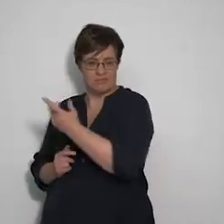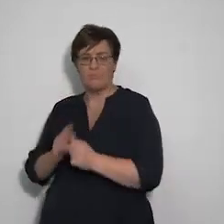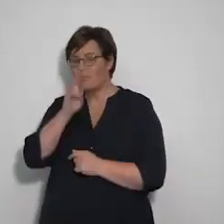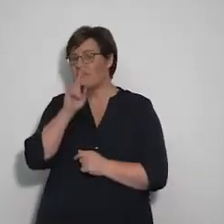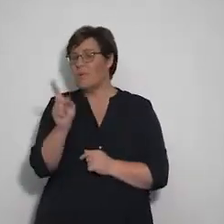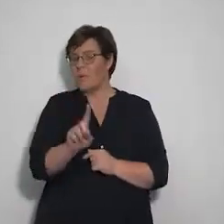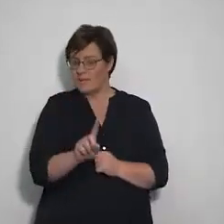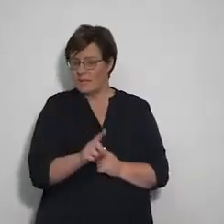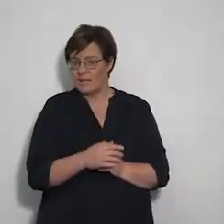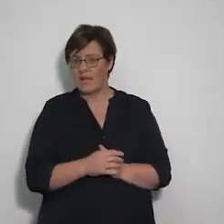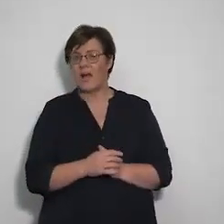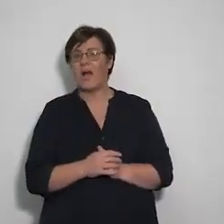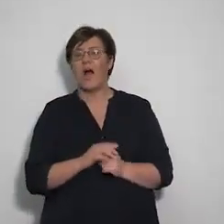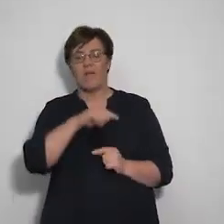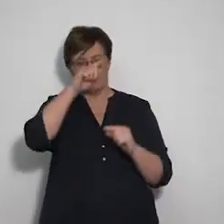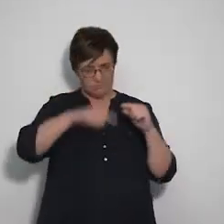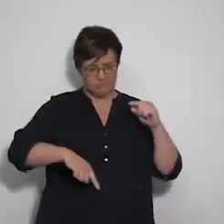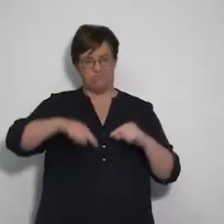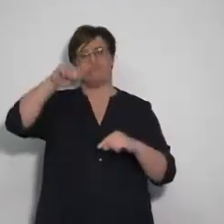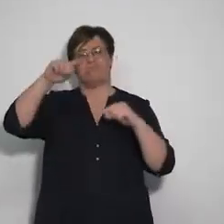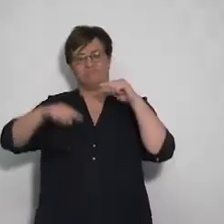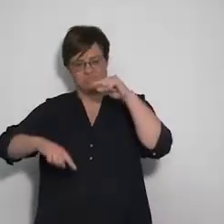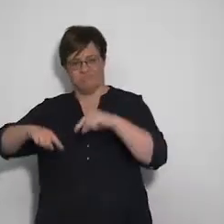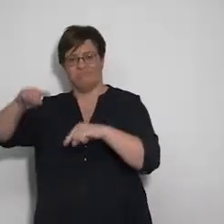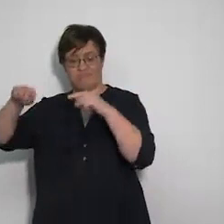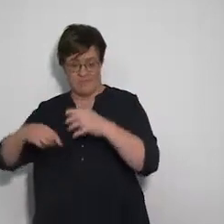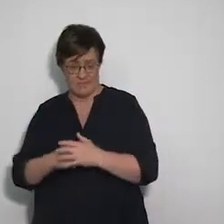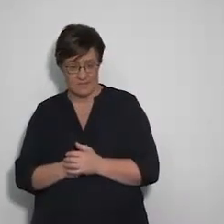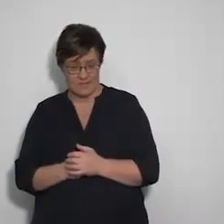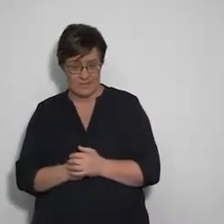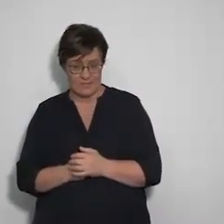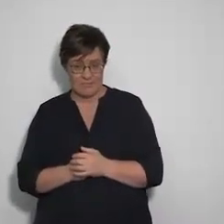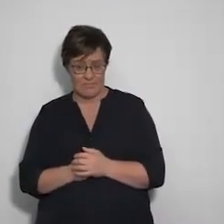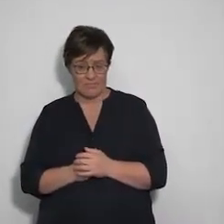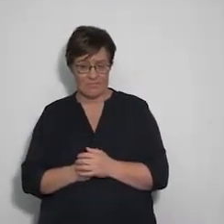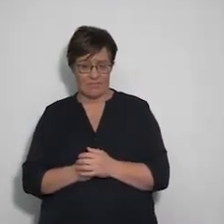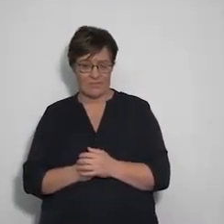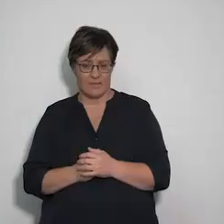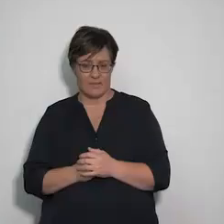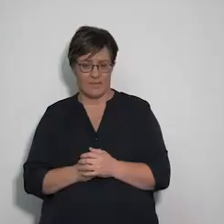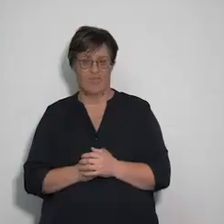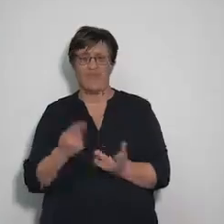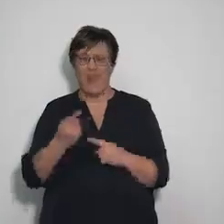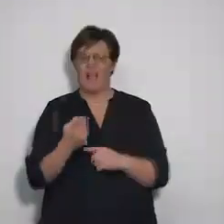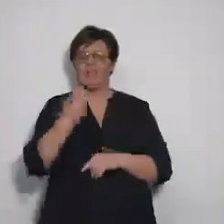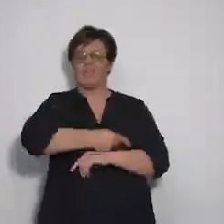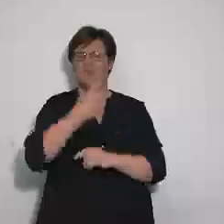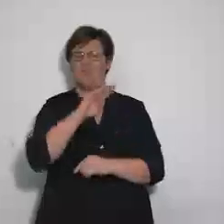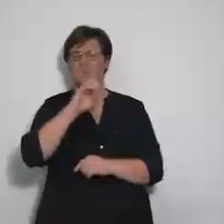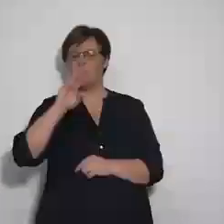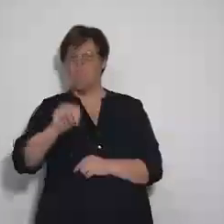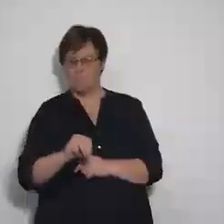we're going to start seeing these fluctuations or these booms. That's the